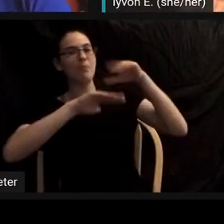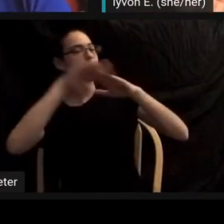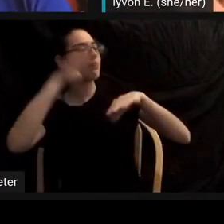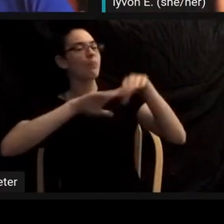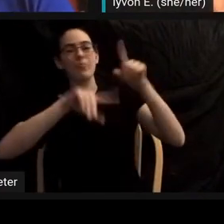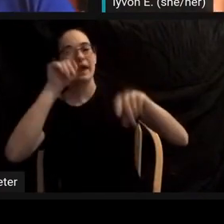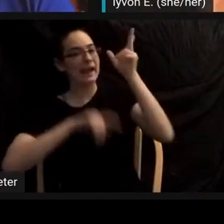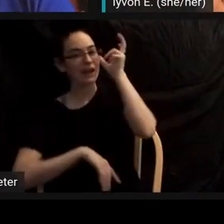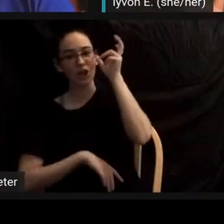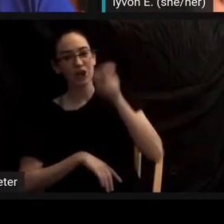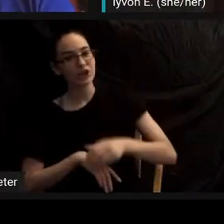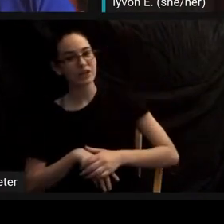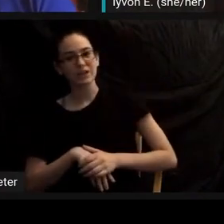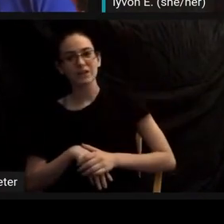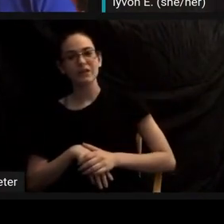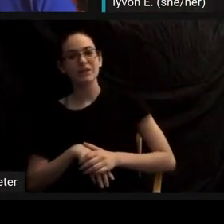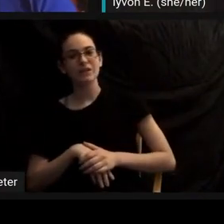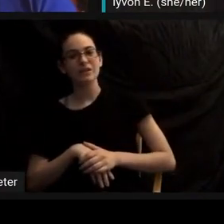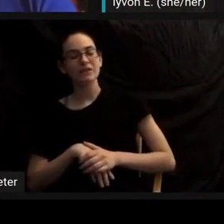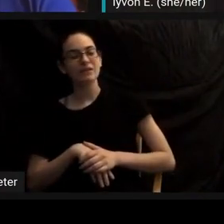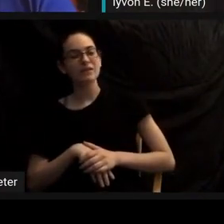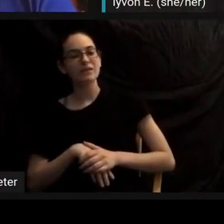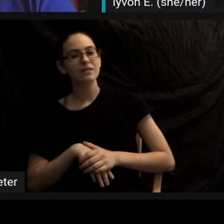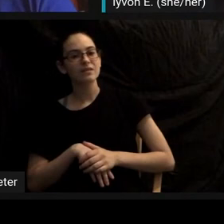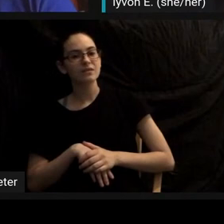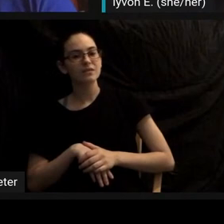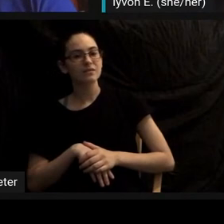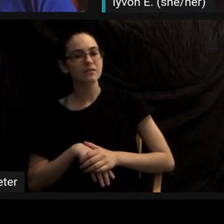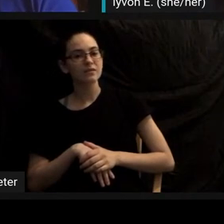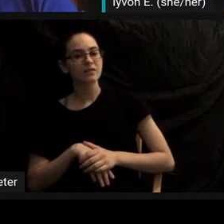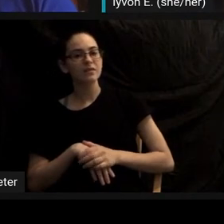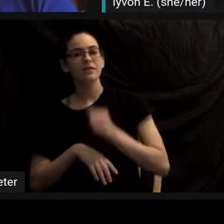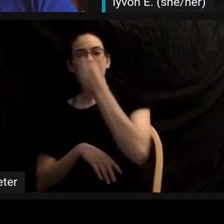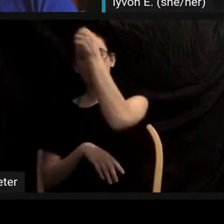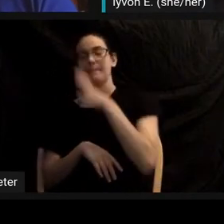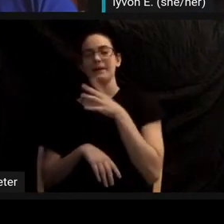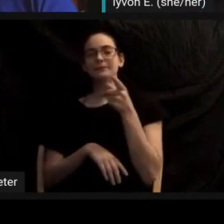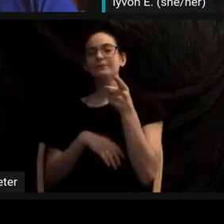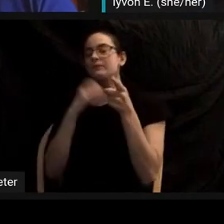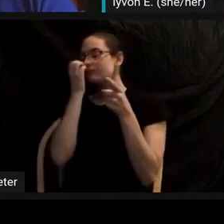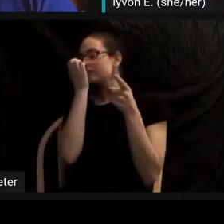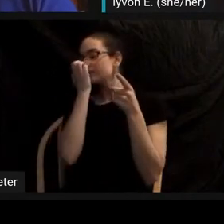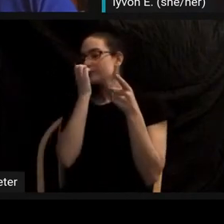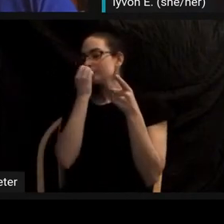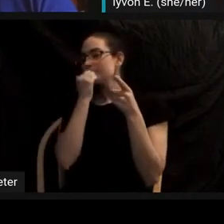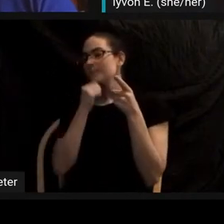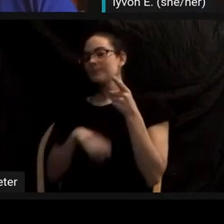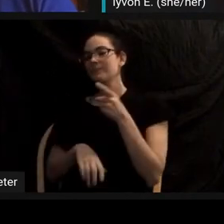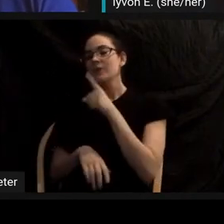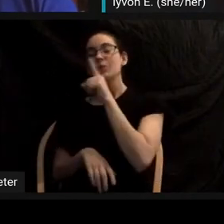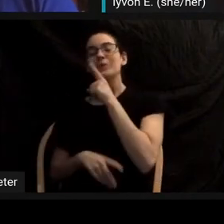Are you okay? Are you good? And it was something that like, it really was one of the things that gave me the